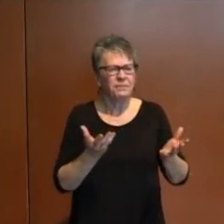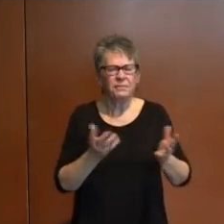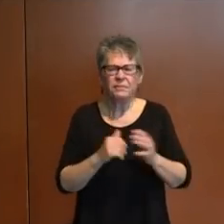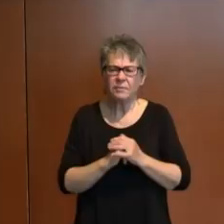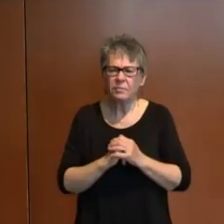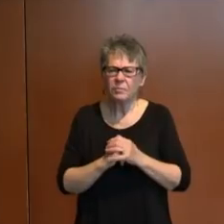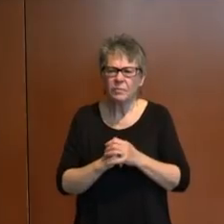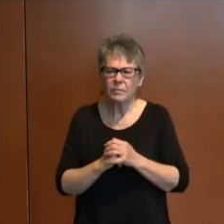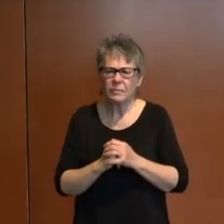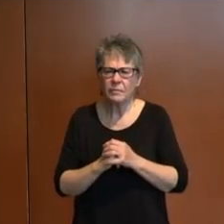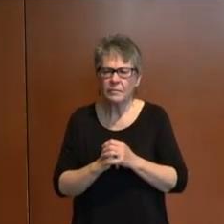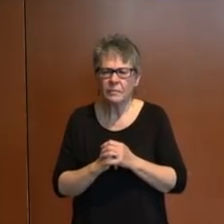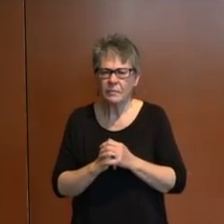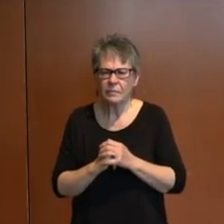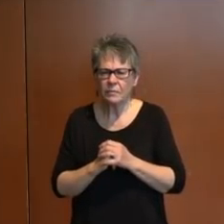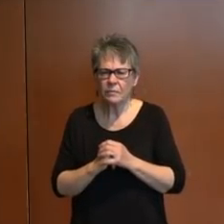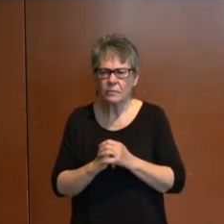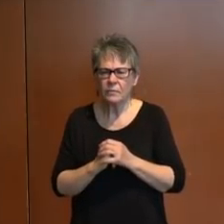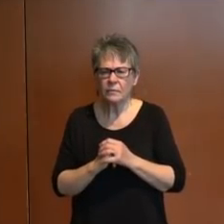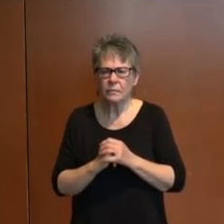far-right,